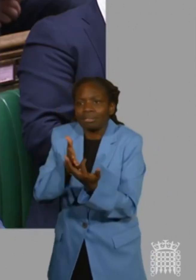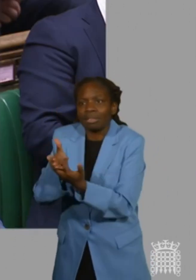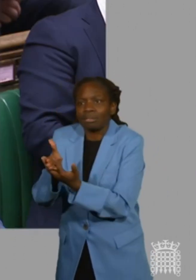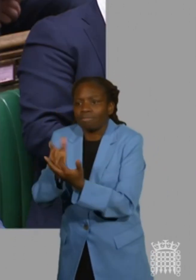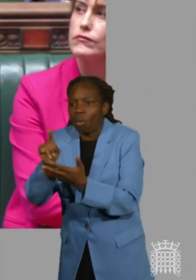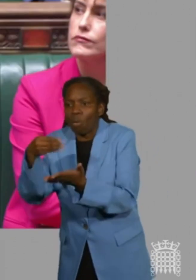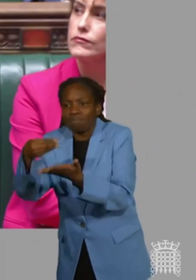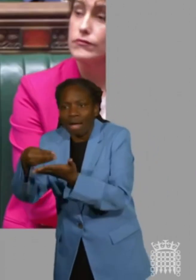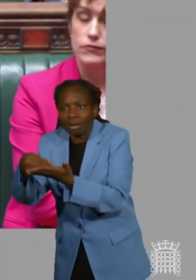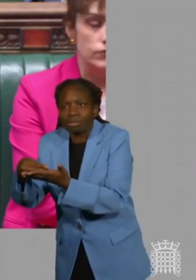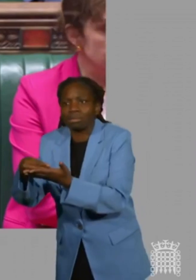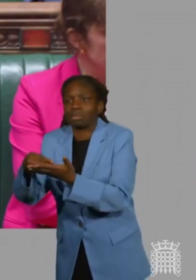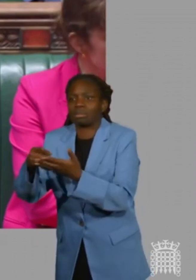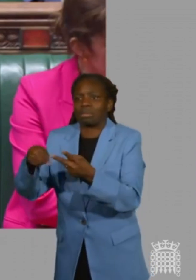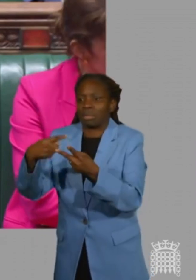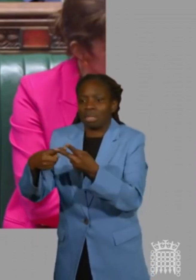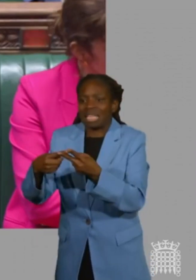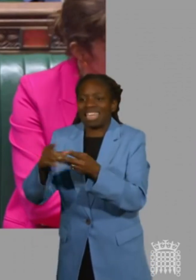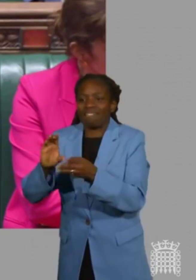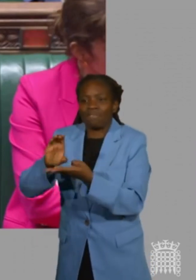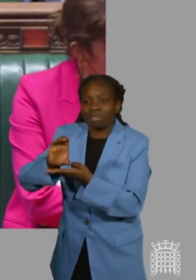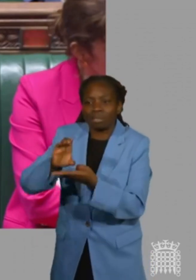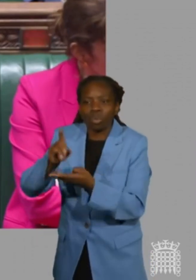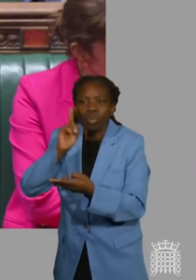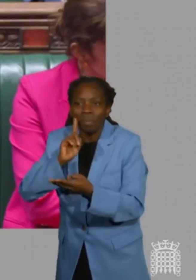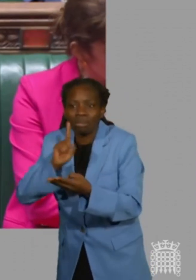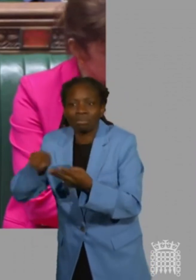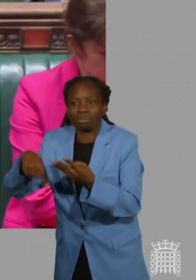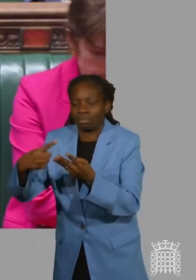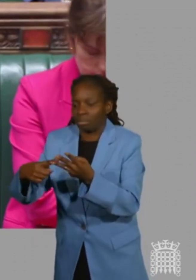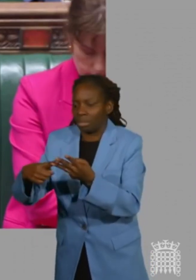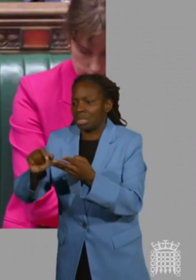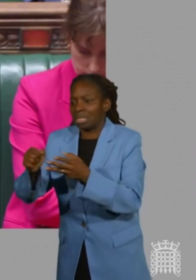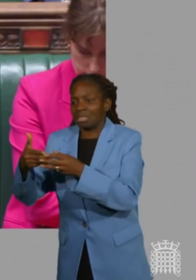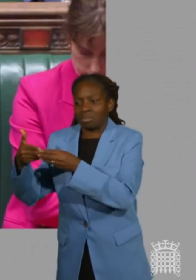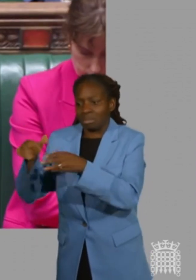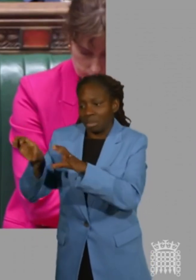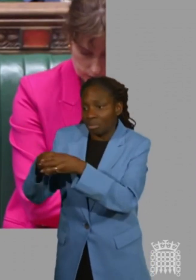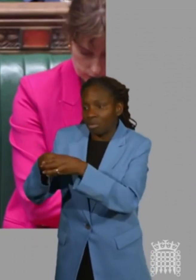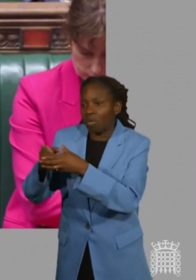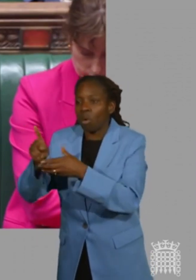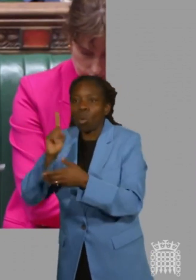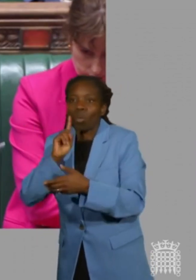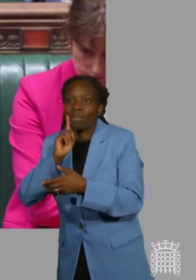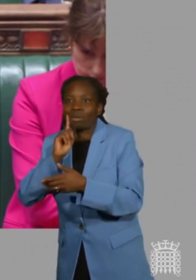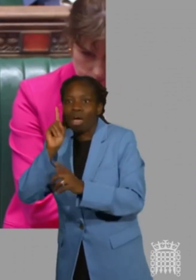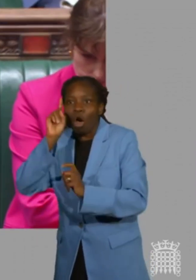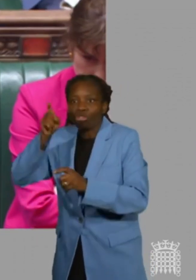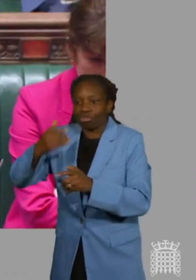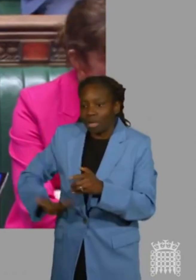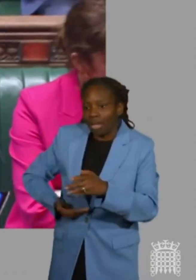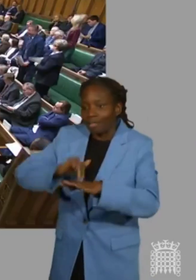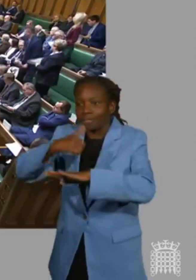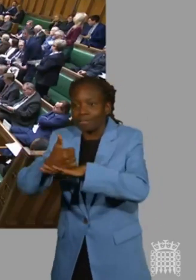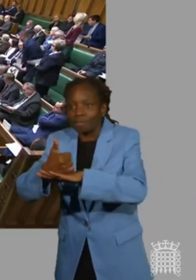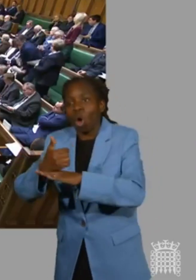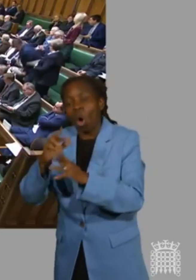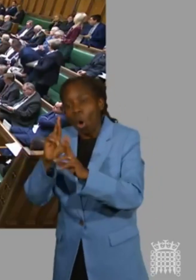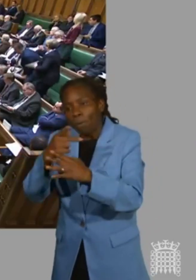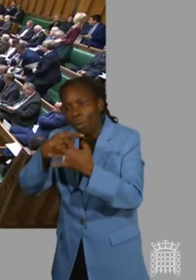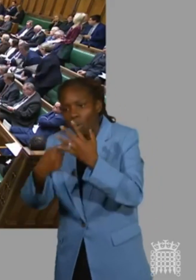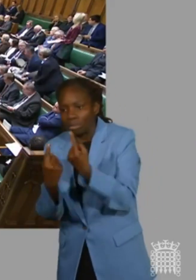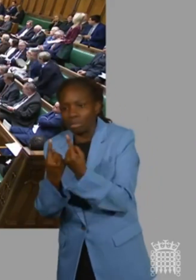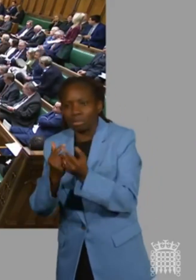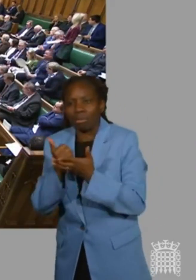We have a task force for women-led entrepreneurs, and we hope all of these actions together will help improve lives for women in business. Cat